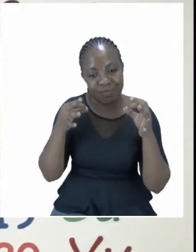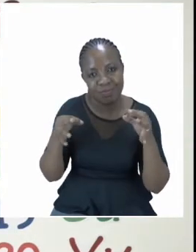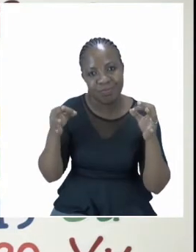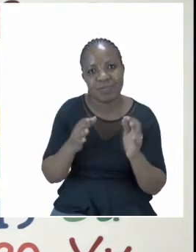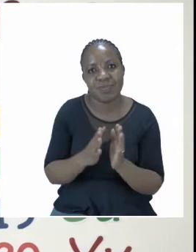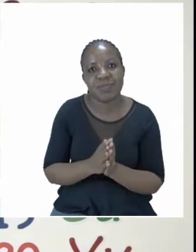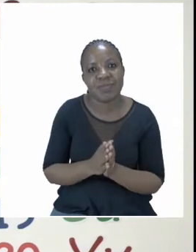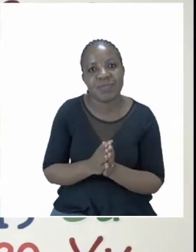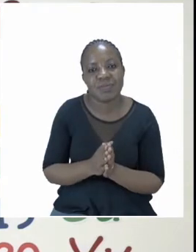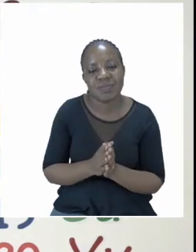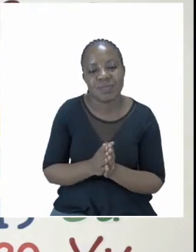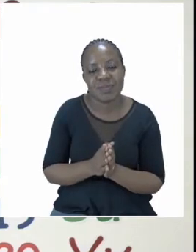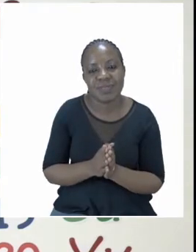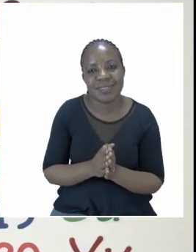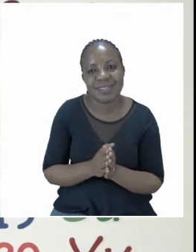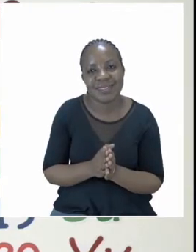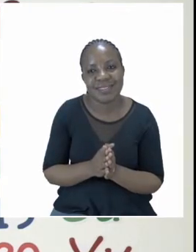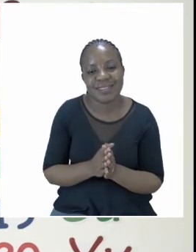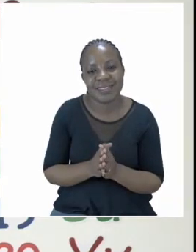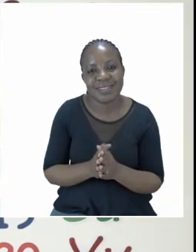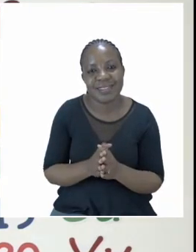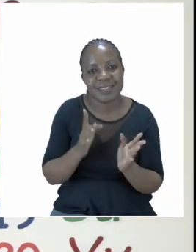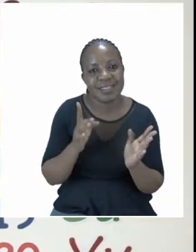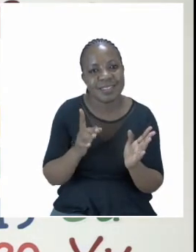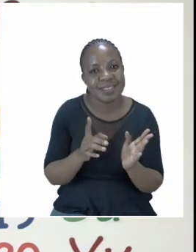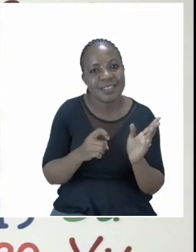sing it. Are you ready? Very good.